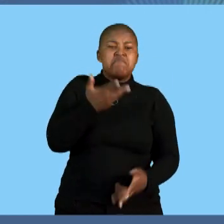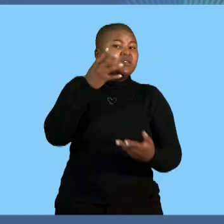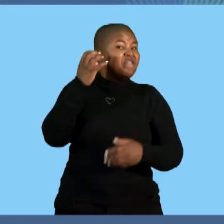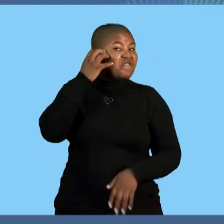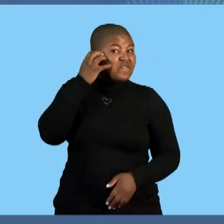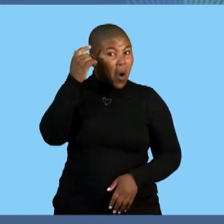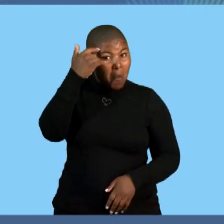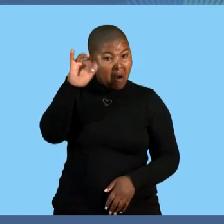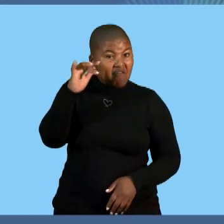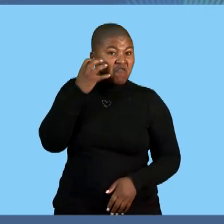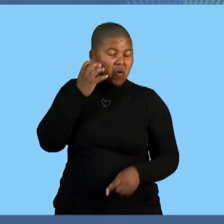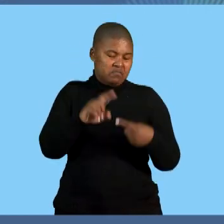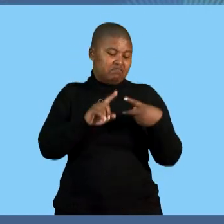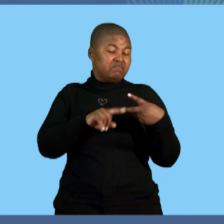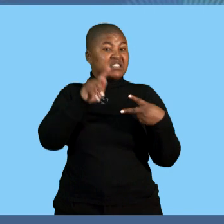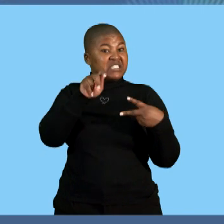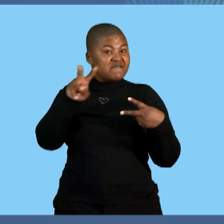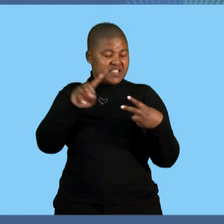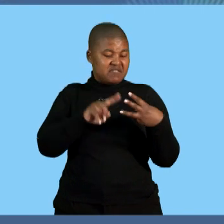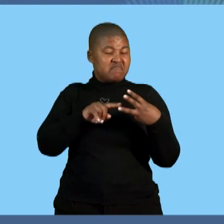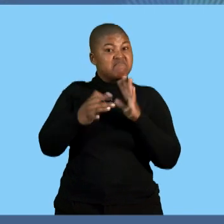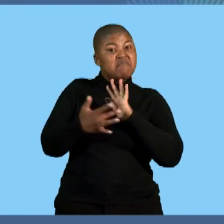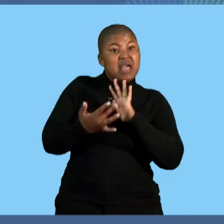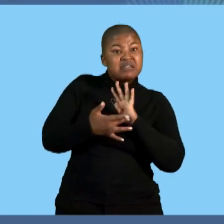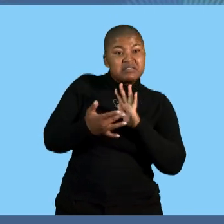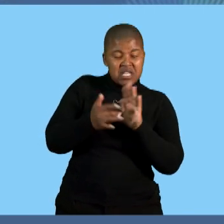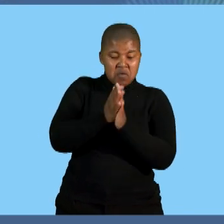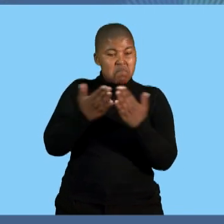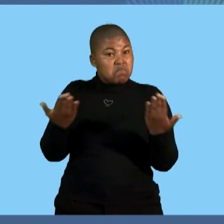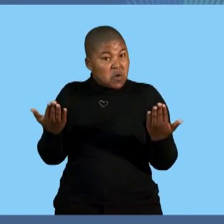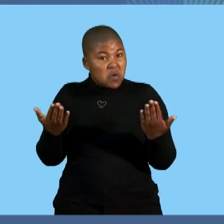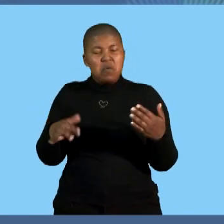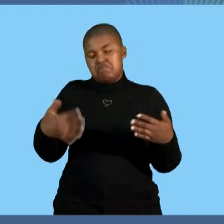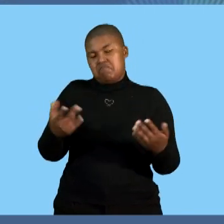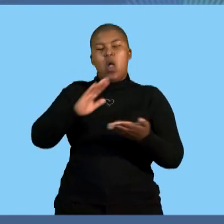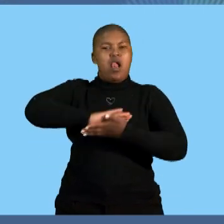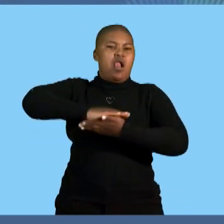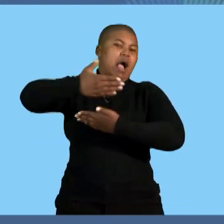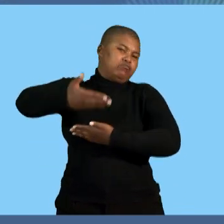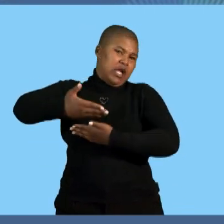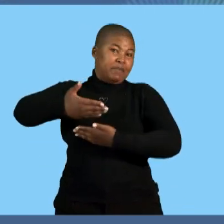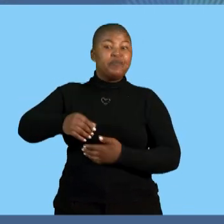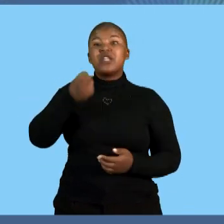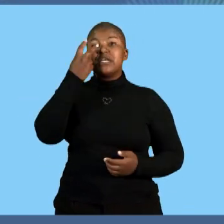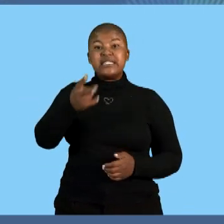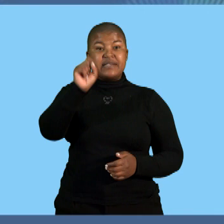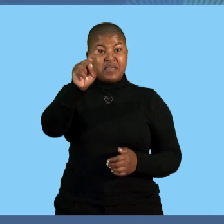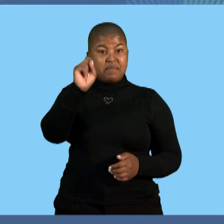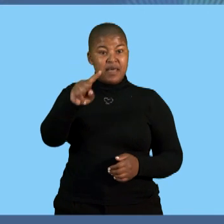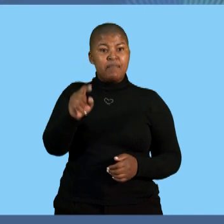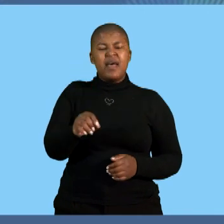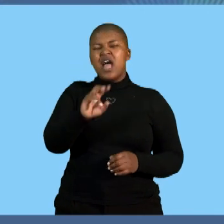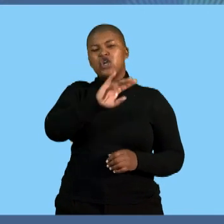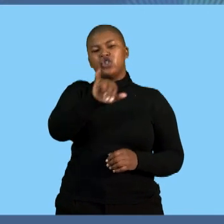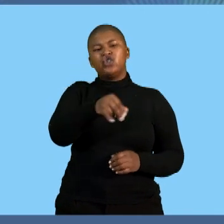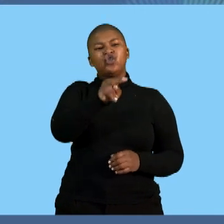them smartphones, TV, magazines, manga or books, and then PCs. You'll see that the